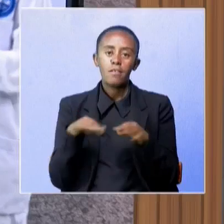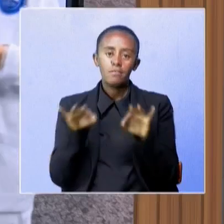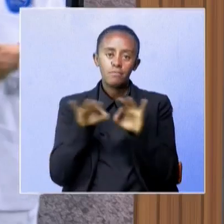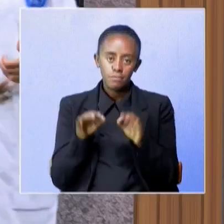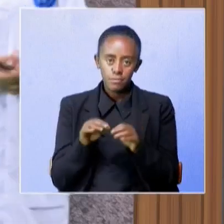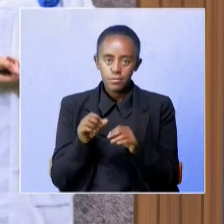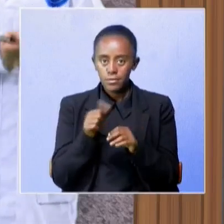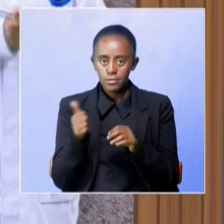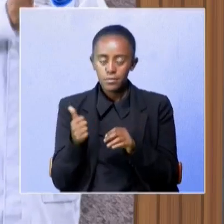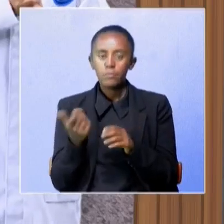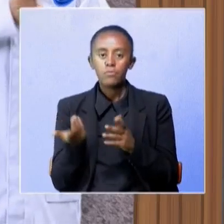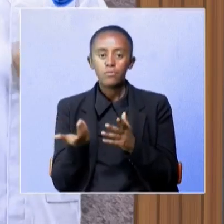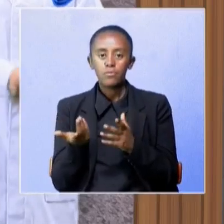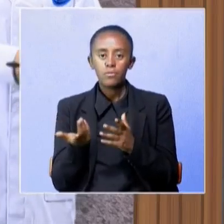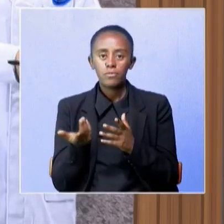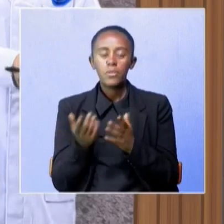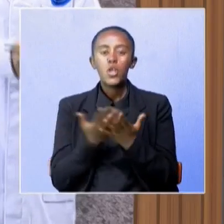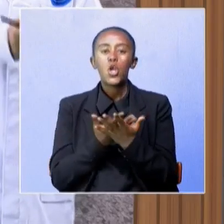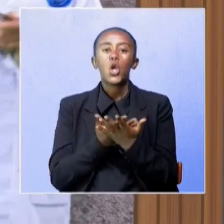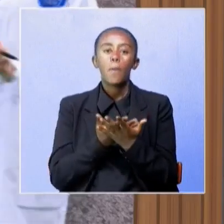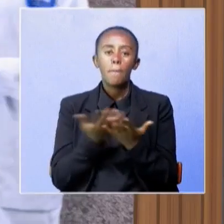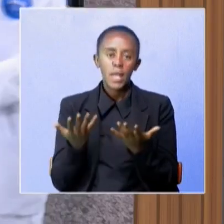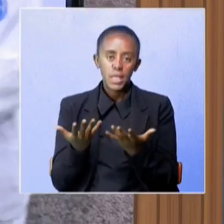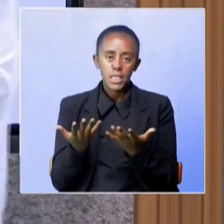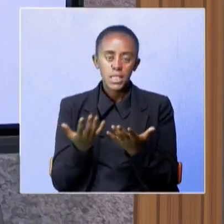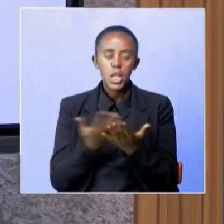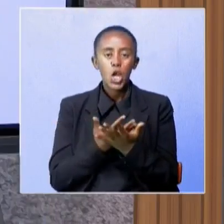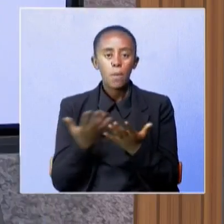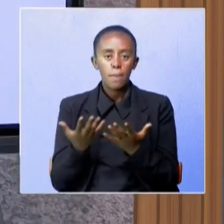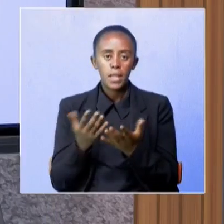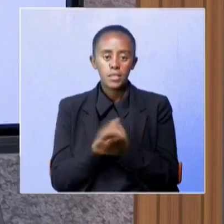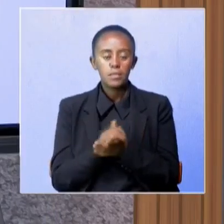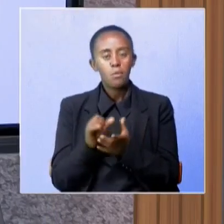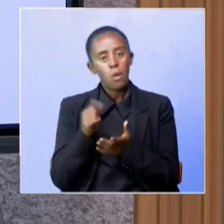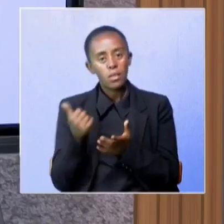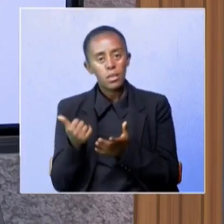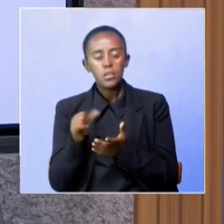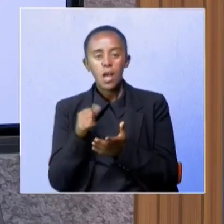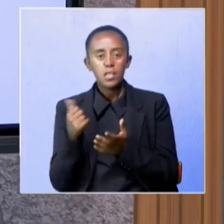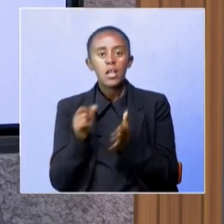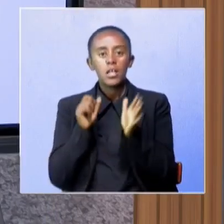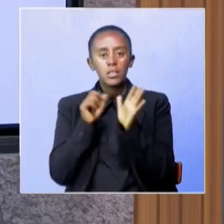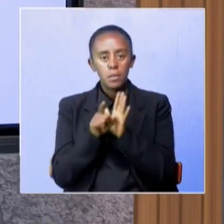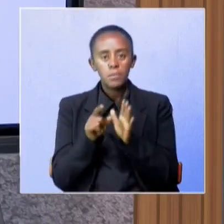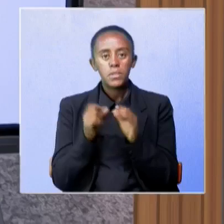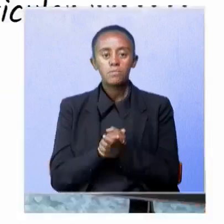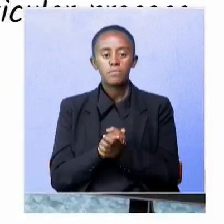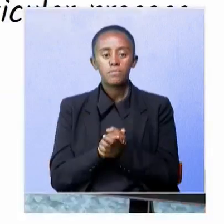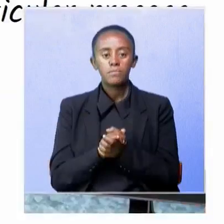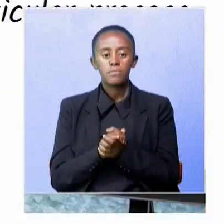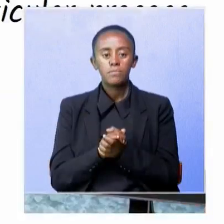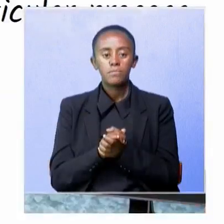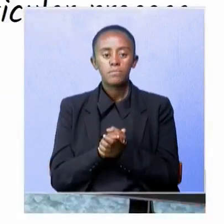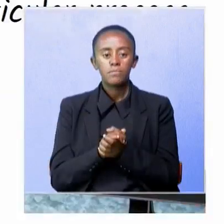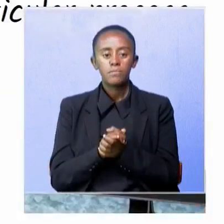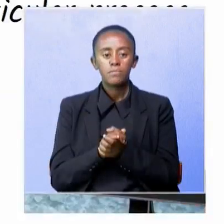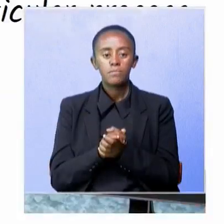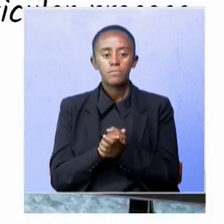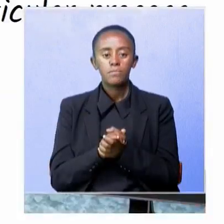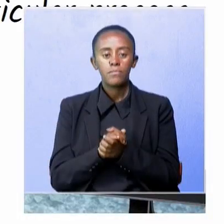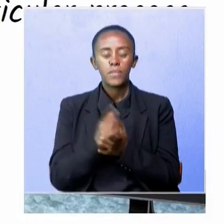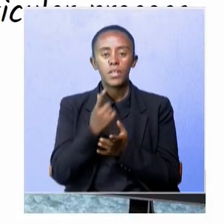they could be what? Equipments. What else? What other example can we give? The